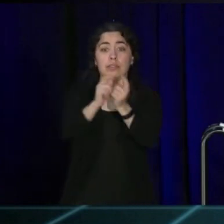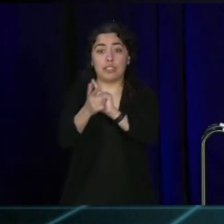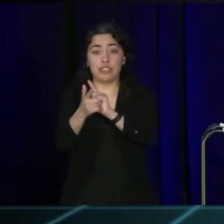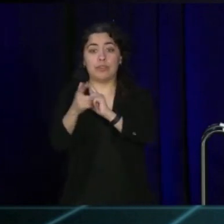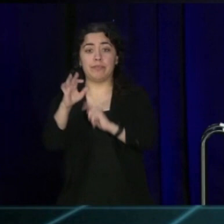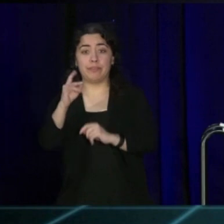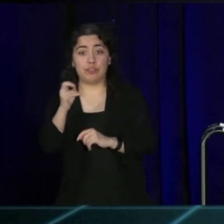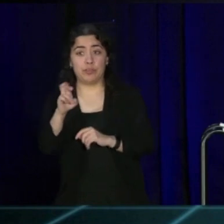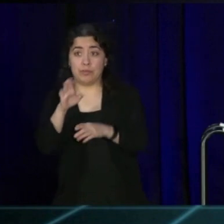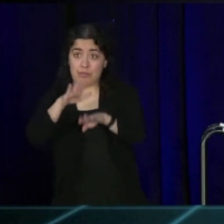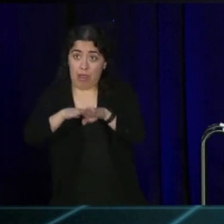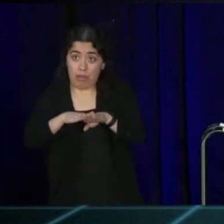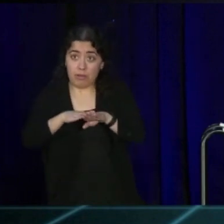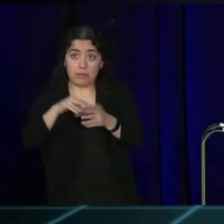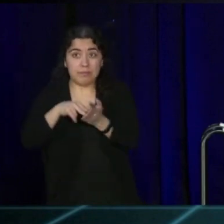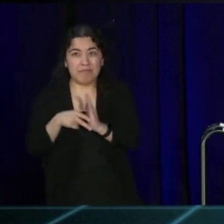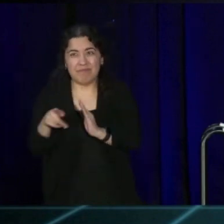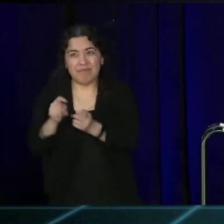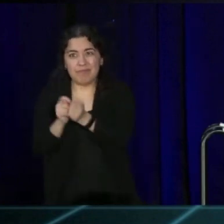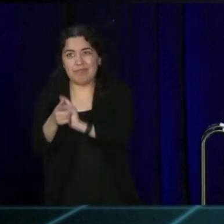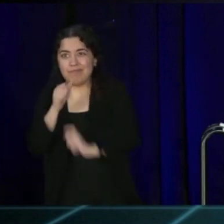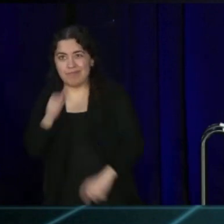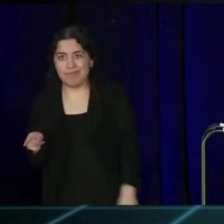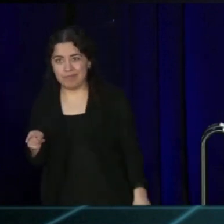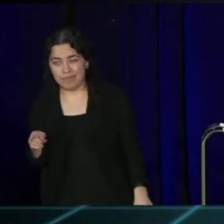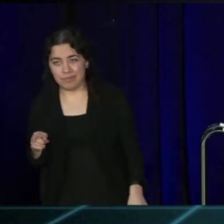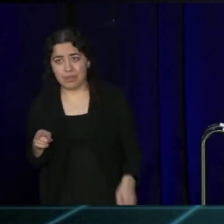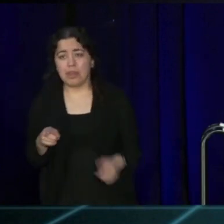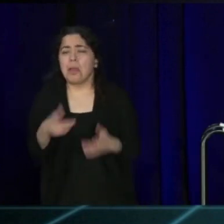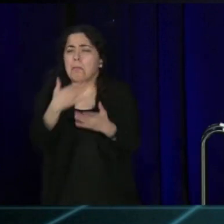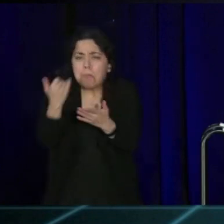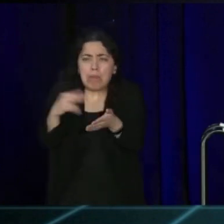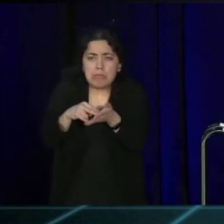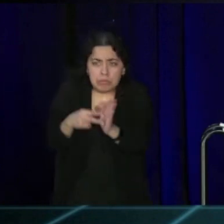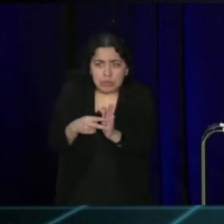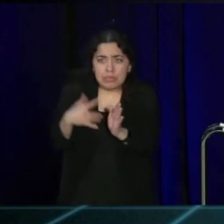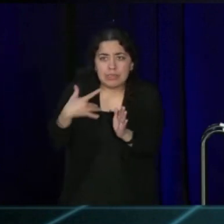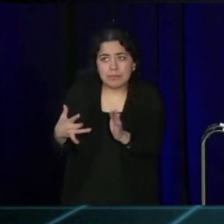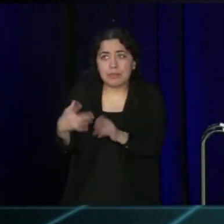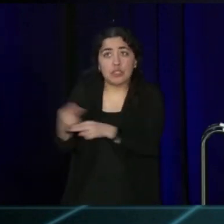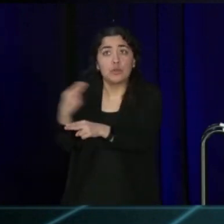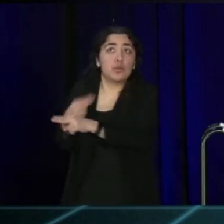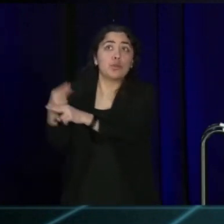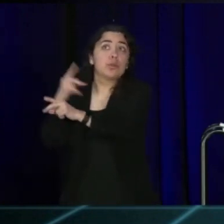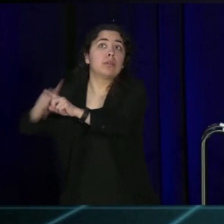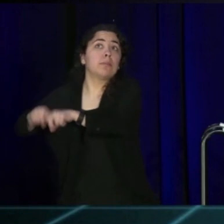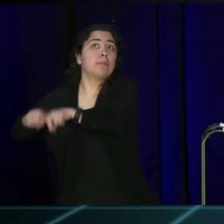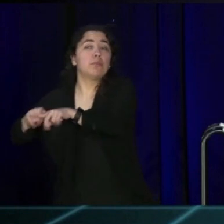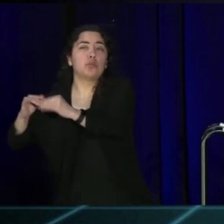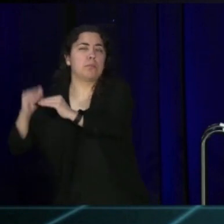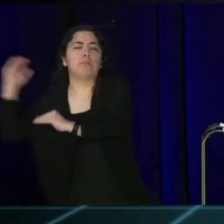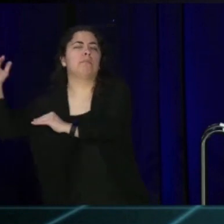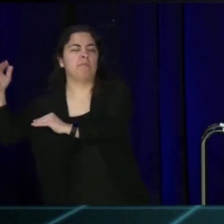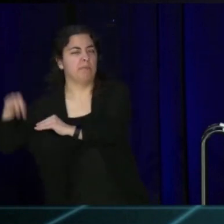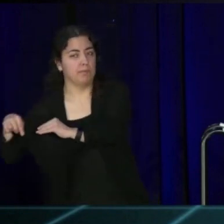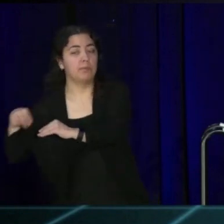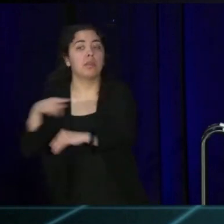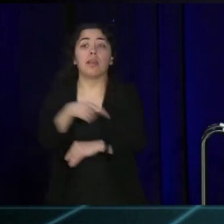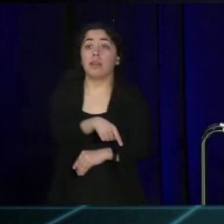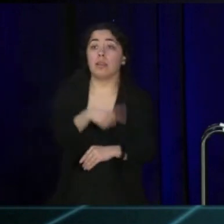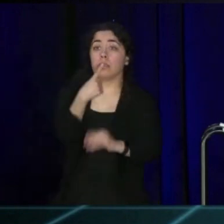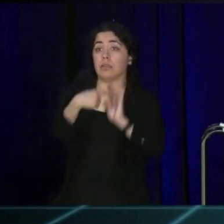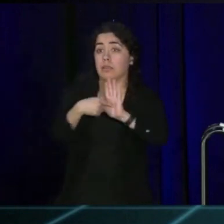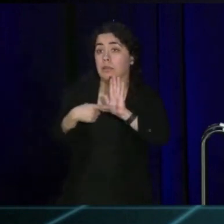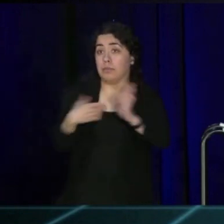as developers, often with the best possible intentions, tend to overuse area label in many cases. For example, here, it is just